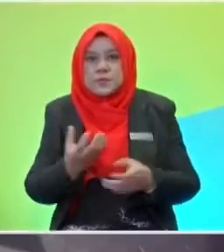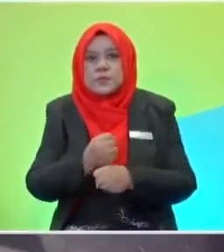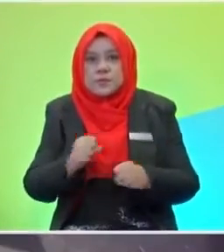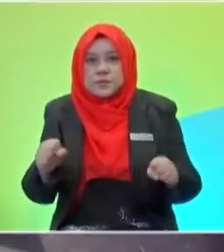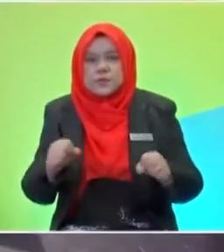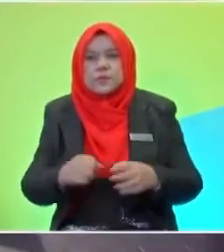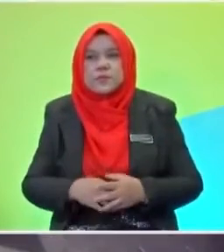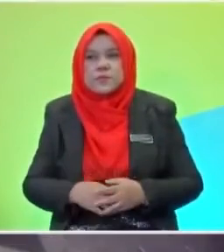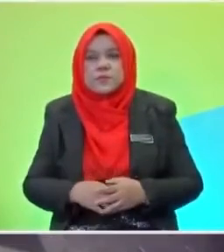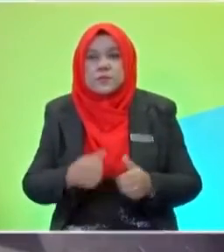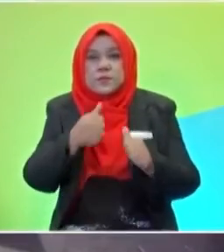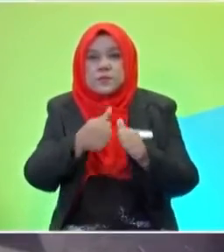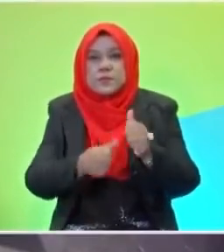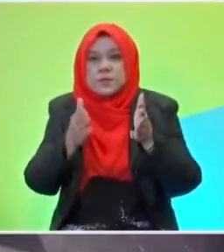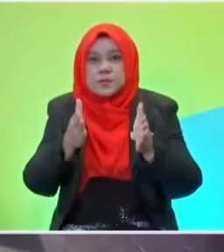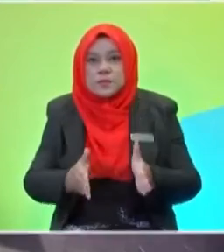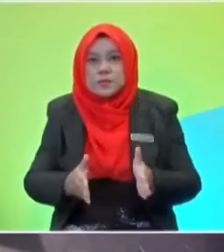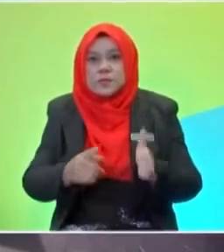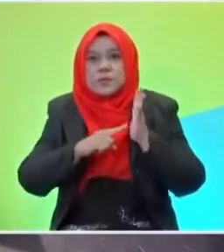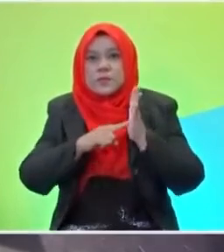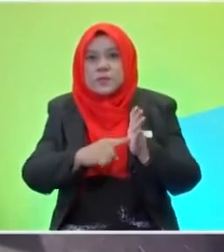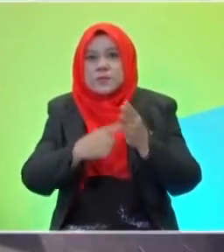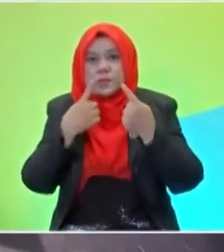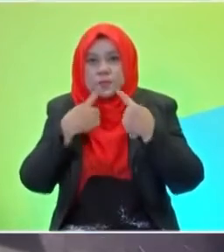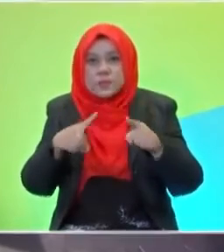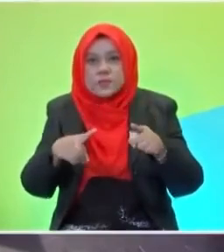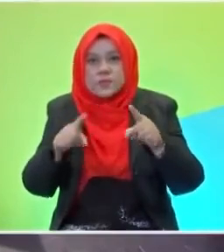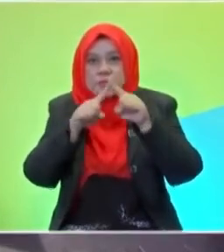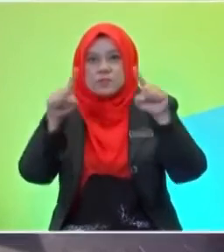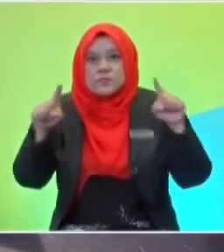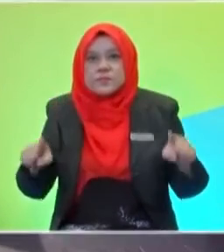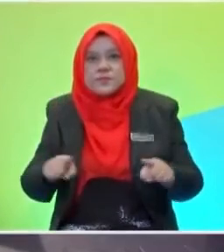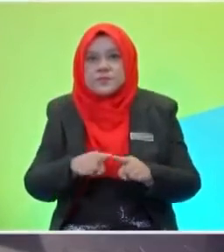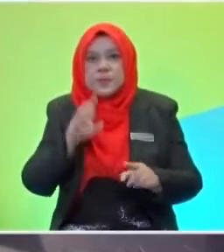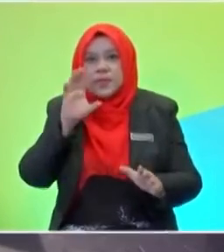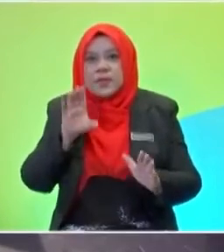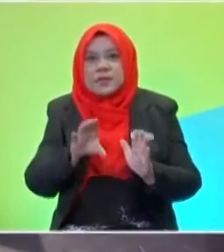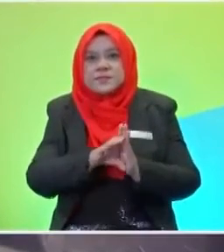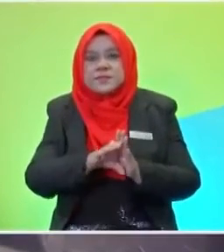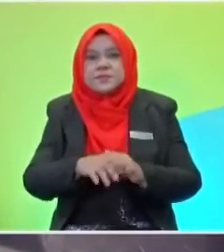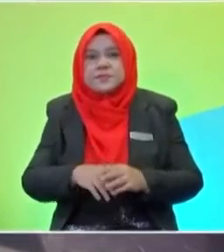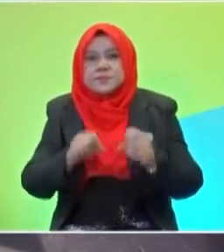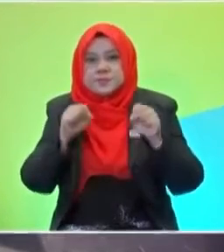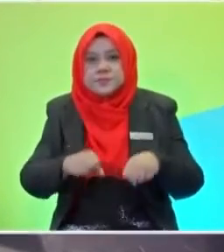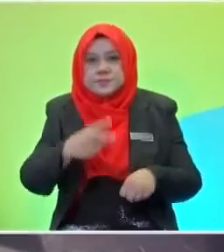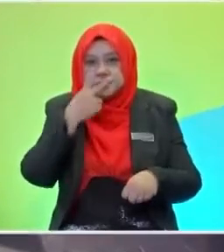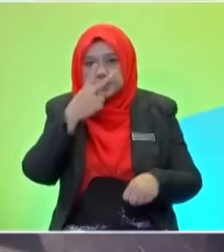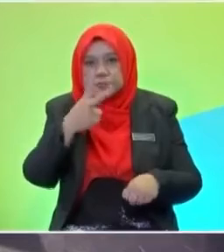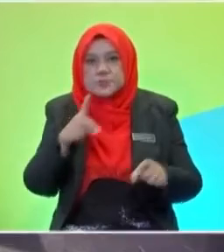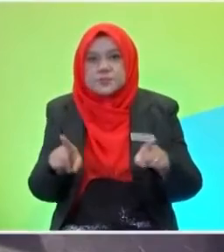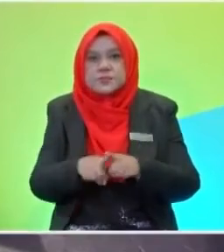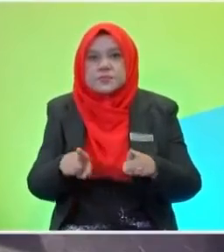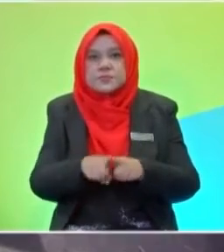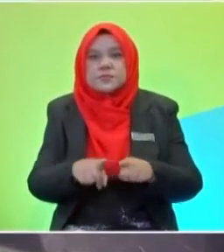answer, I want everybody to just show your answers on the screen, on the camera, so that Mr. Ragu can check it together, okay?